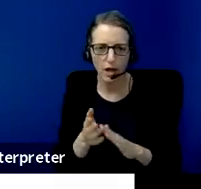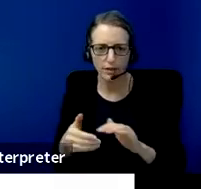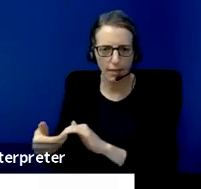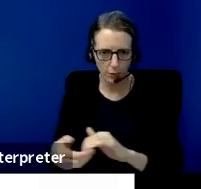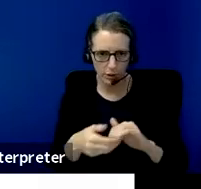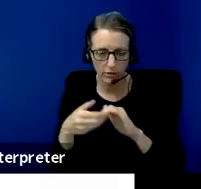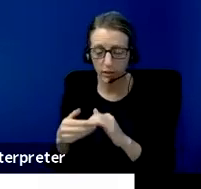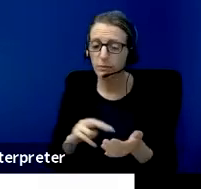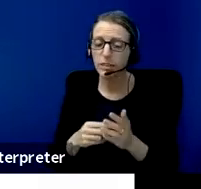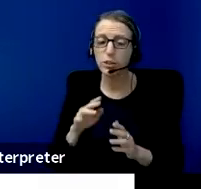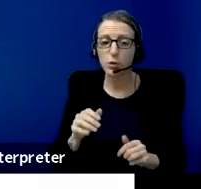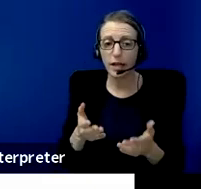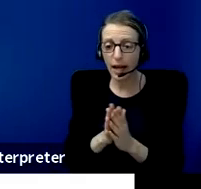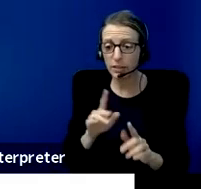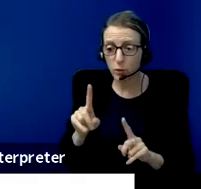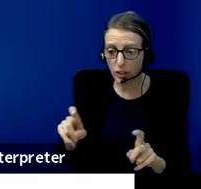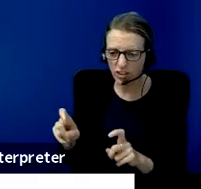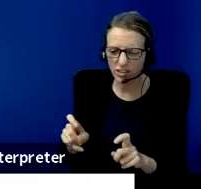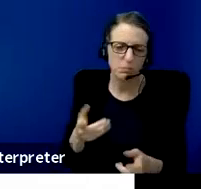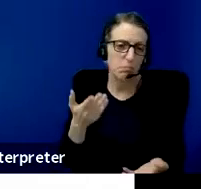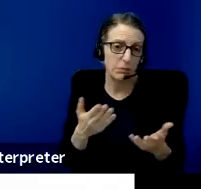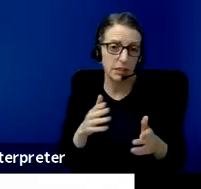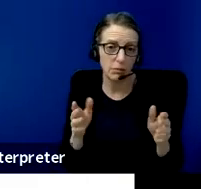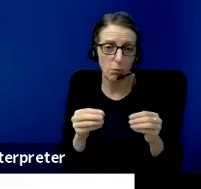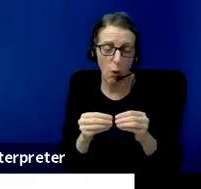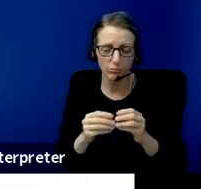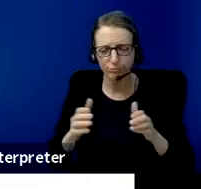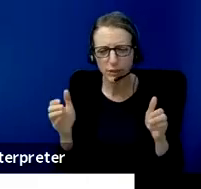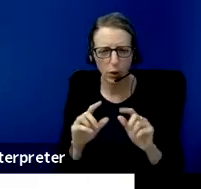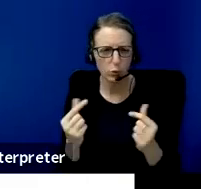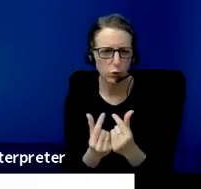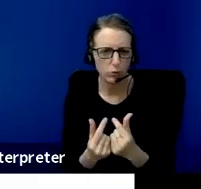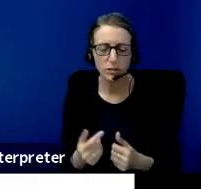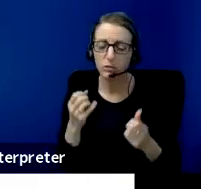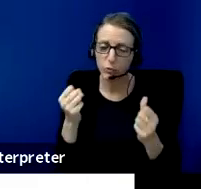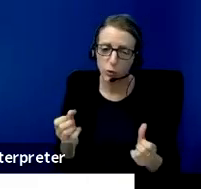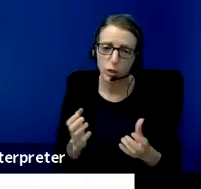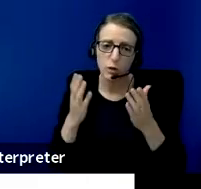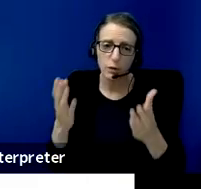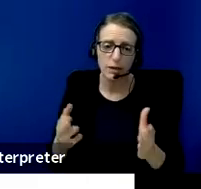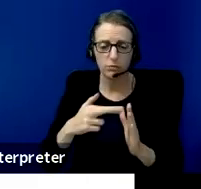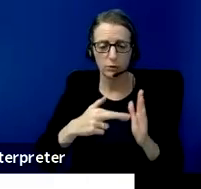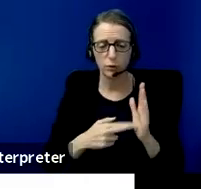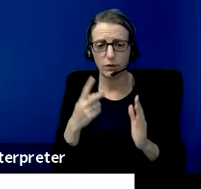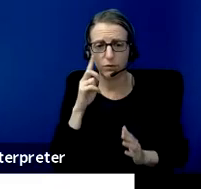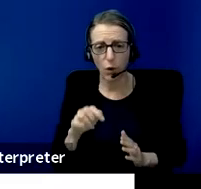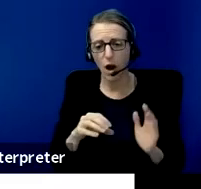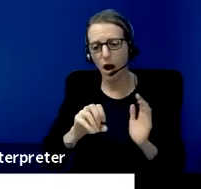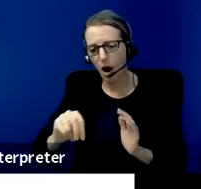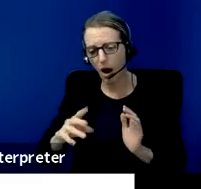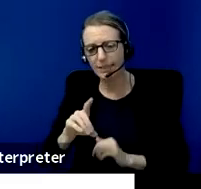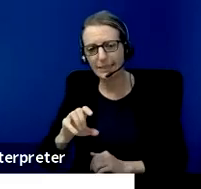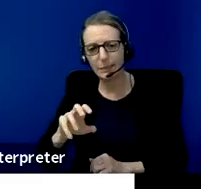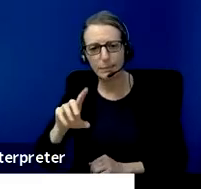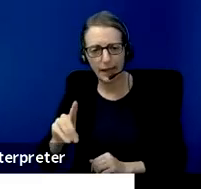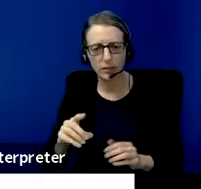ask your questions directly, potentially in a smaller group. So, highly recommend registering for the on-demand courses that